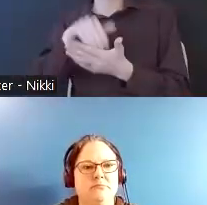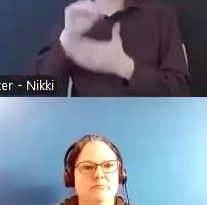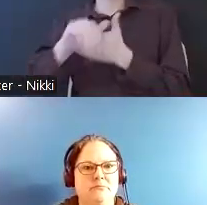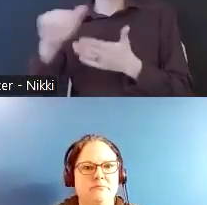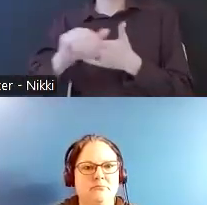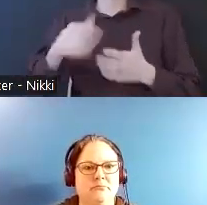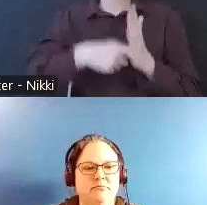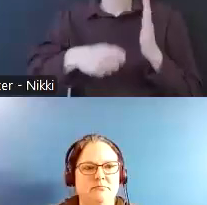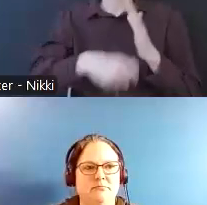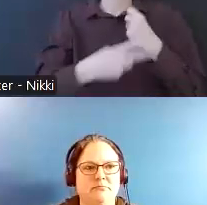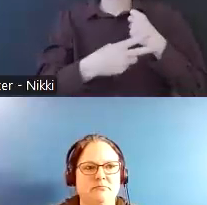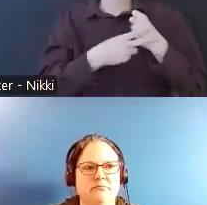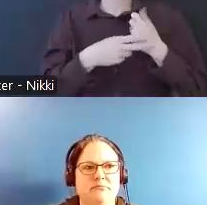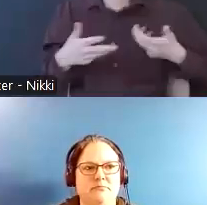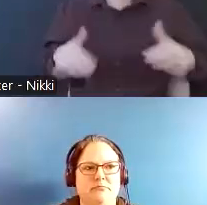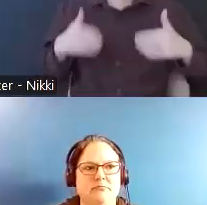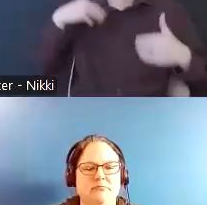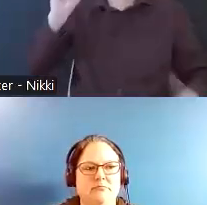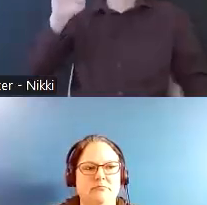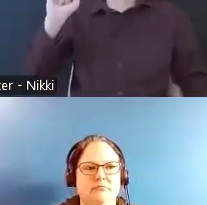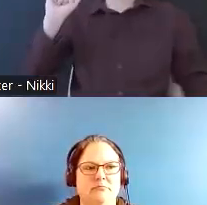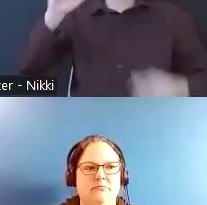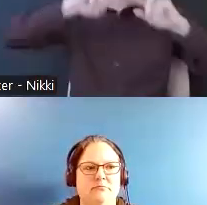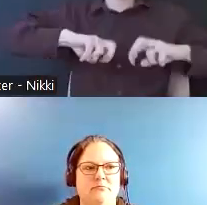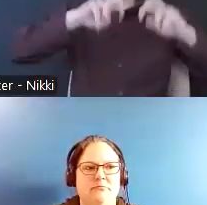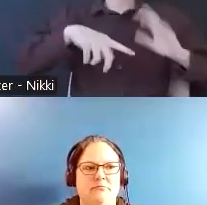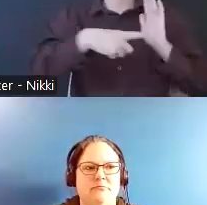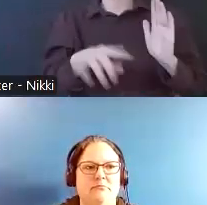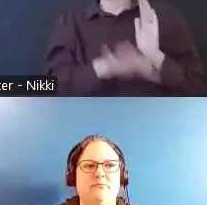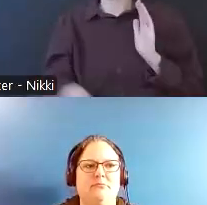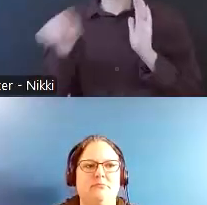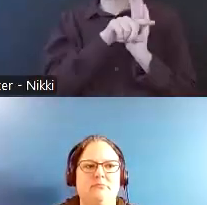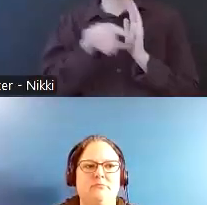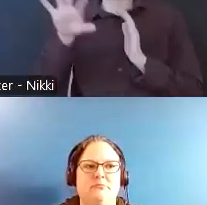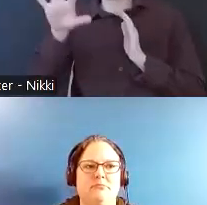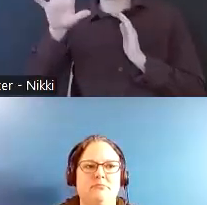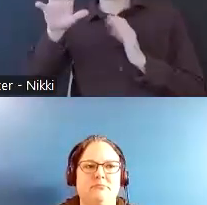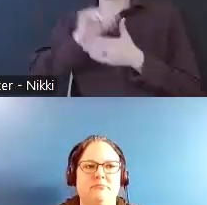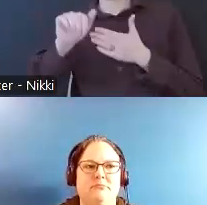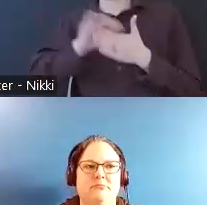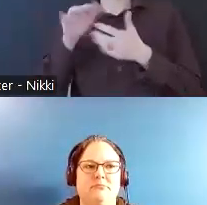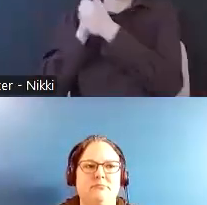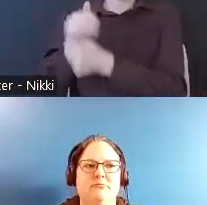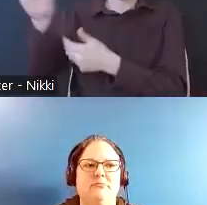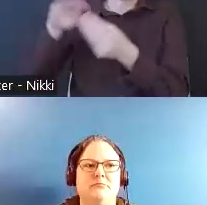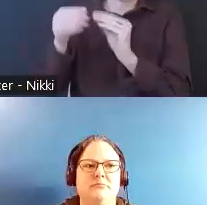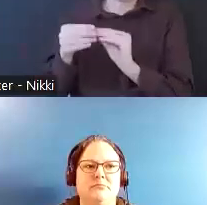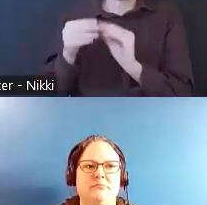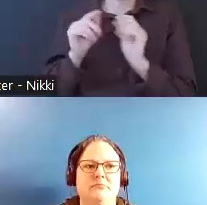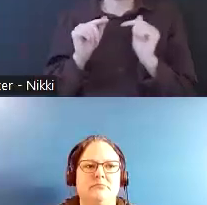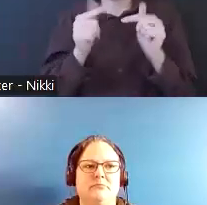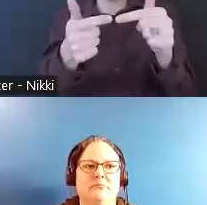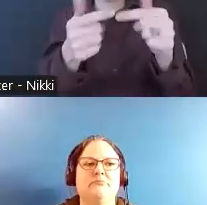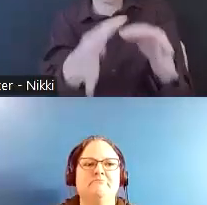there was a meta-analysis that pegged us at about negative $500. So we used their number to be conservative. And then they